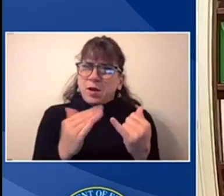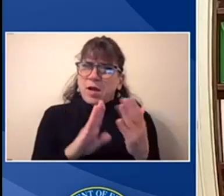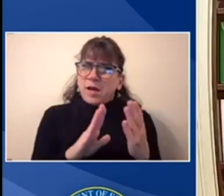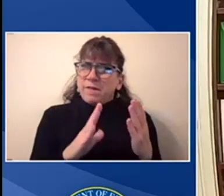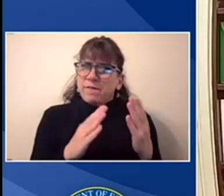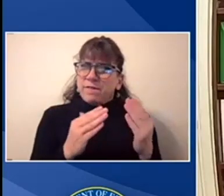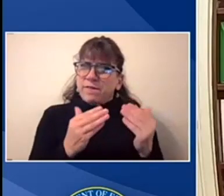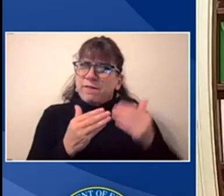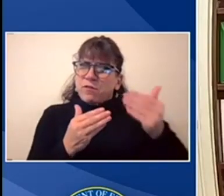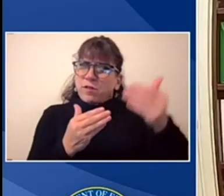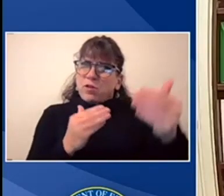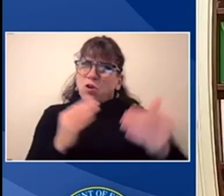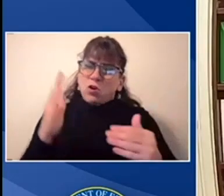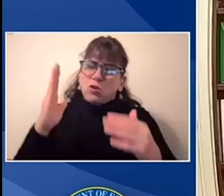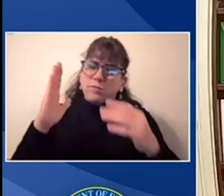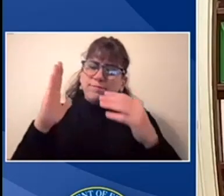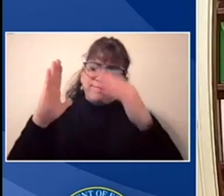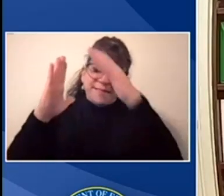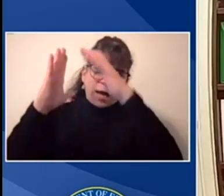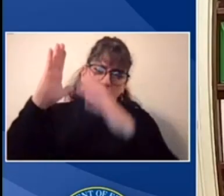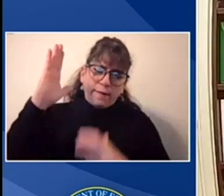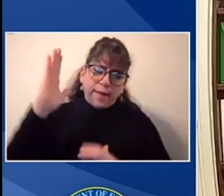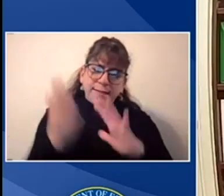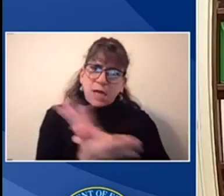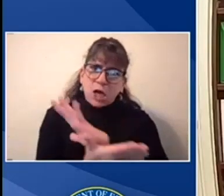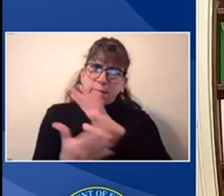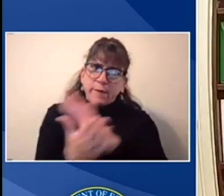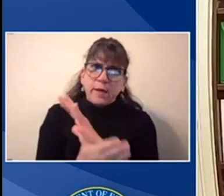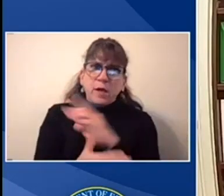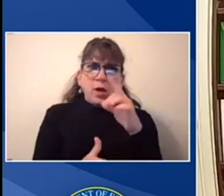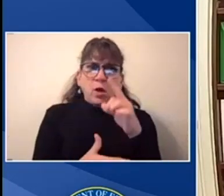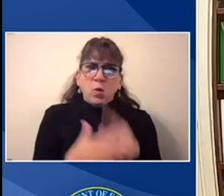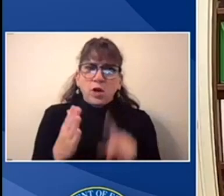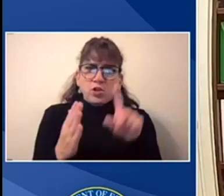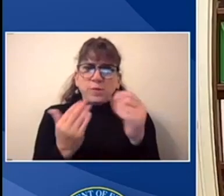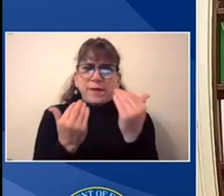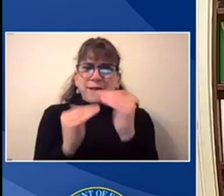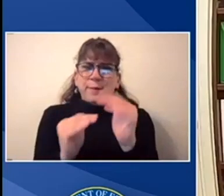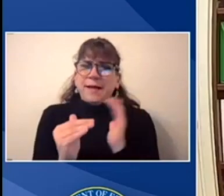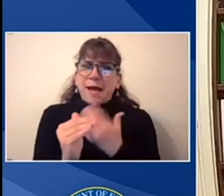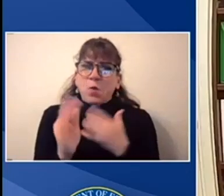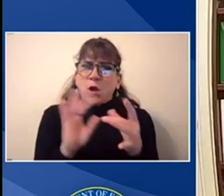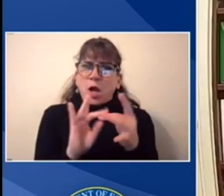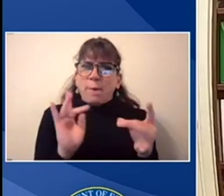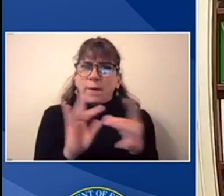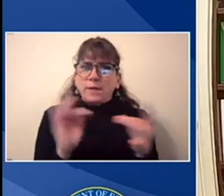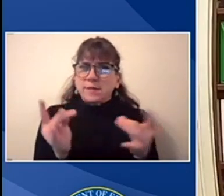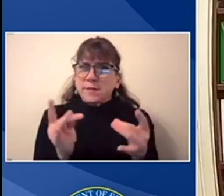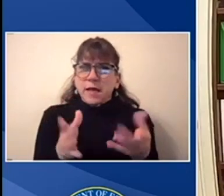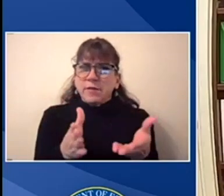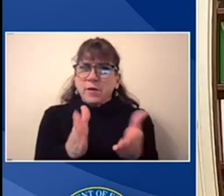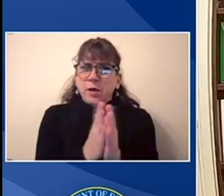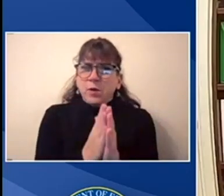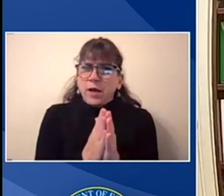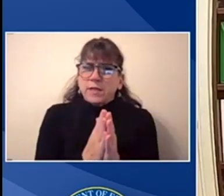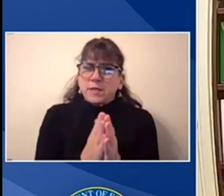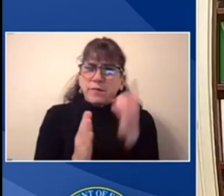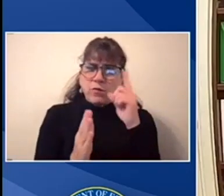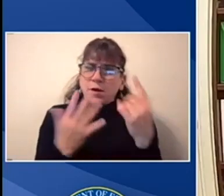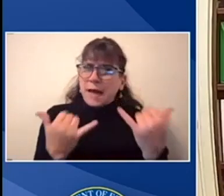the document. So what should we be limiting our comments and requests on to right now? Are we only going down